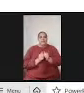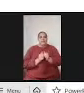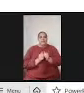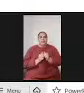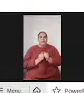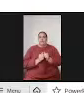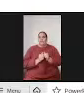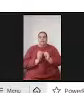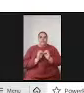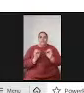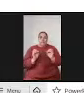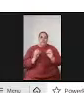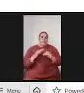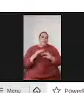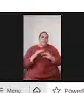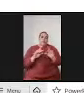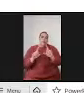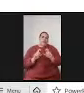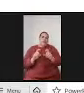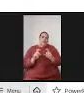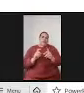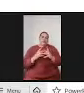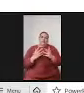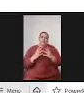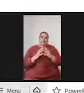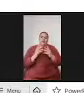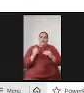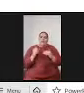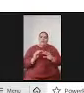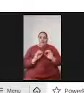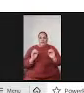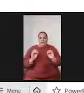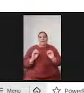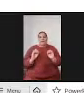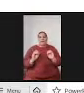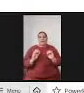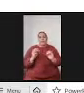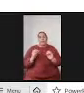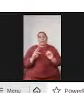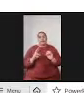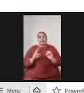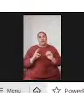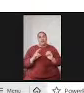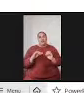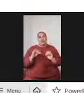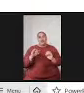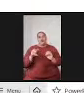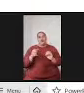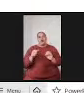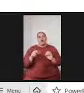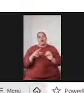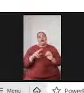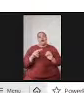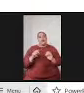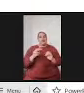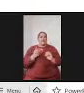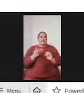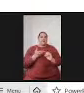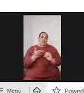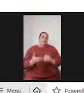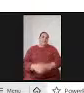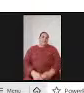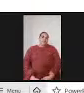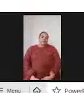None? No more questions on the non-financials. Mr. Jawardin, over to you, sir.